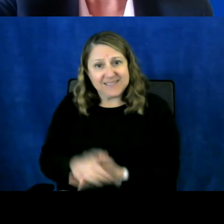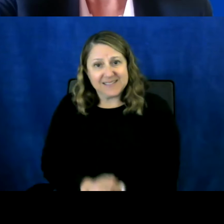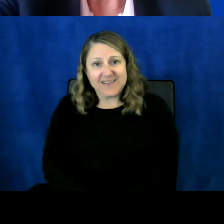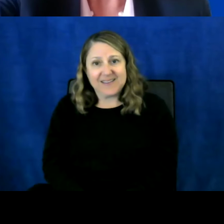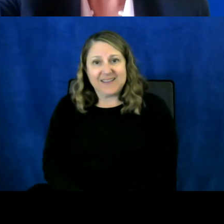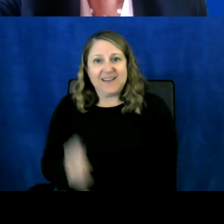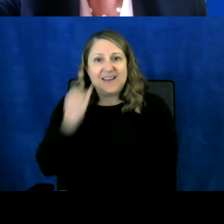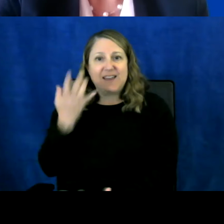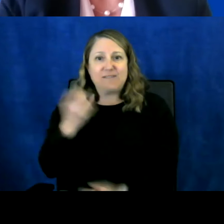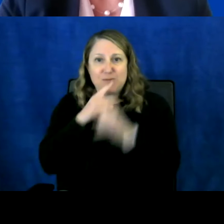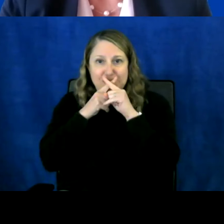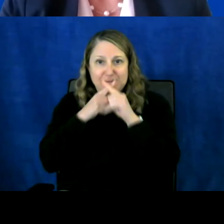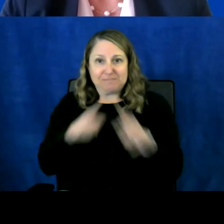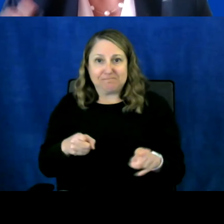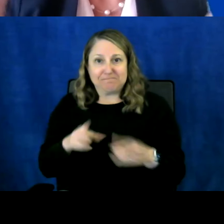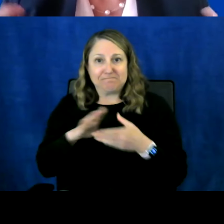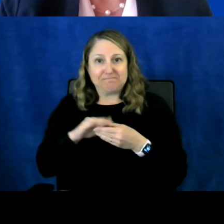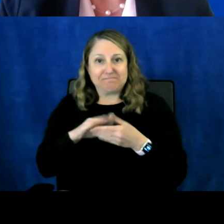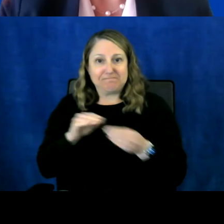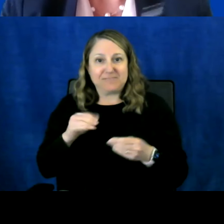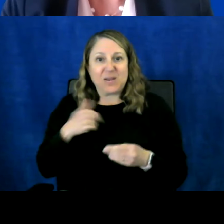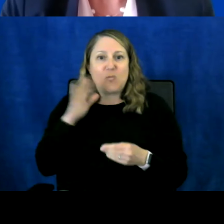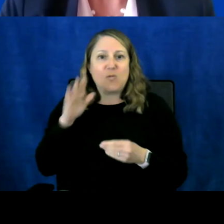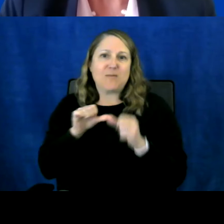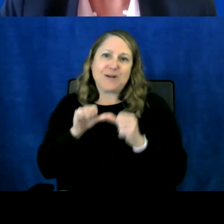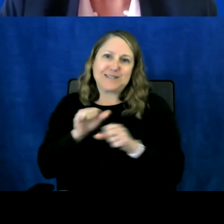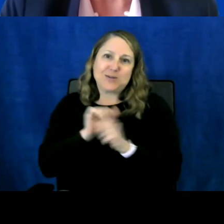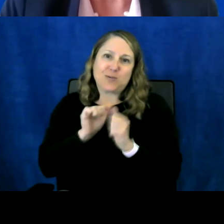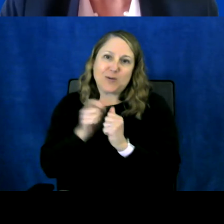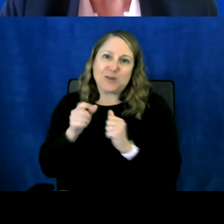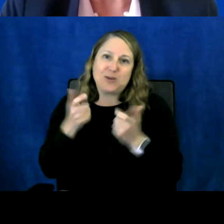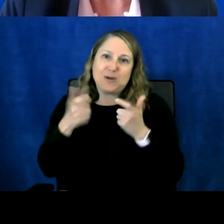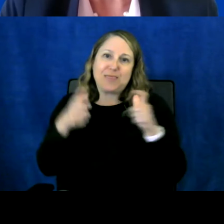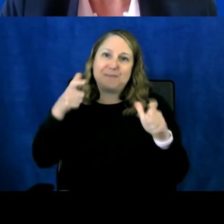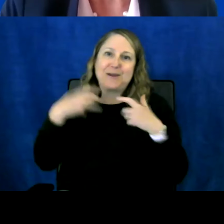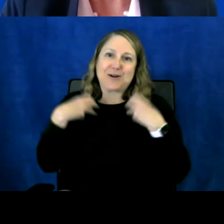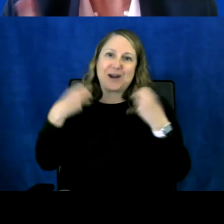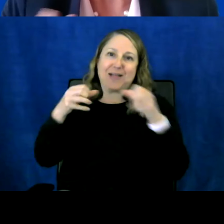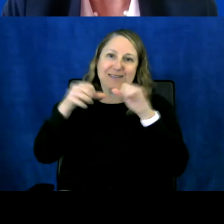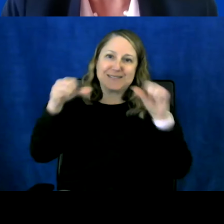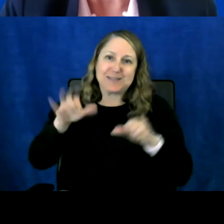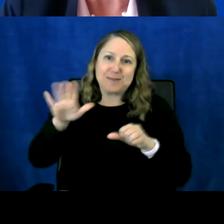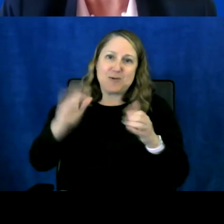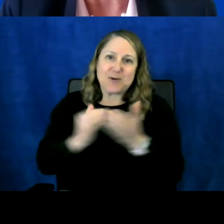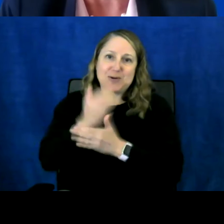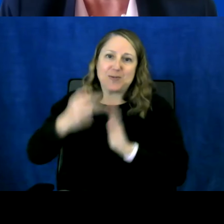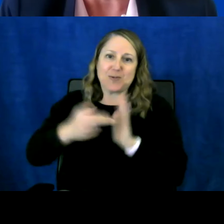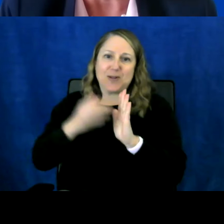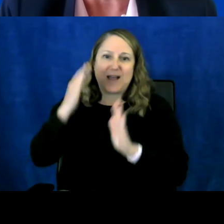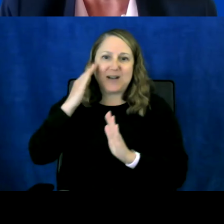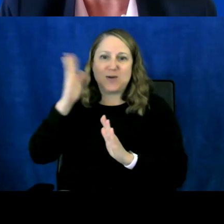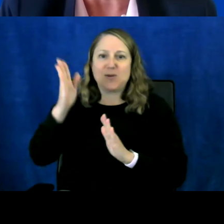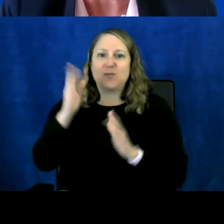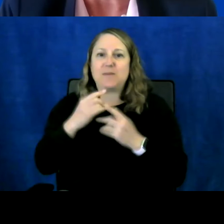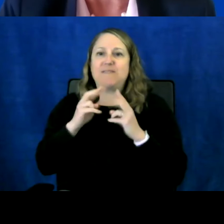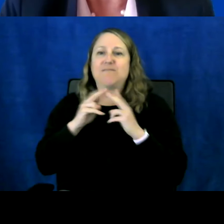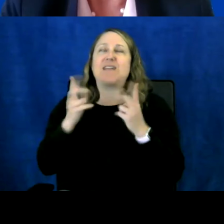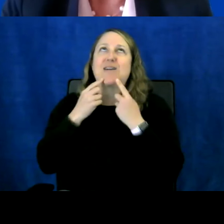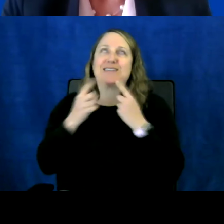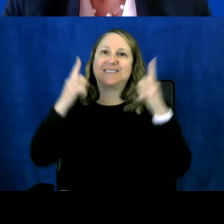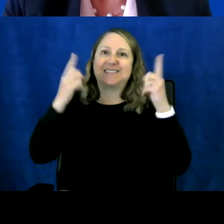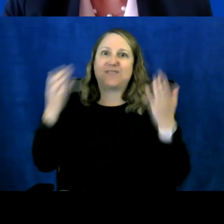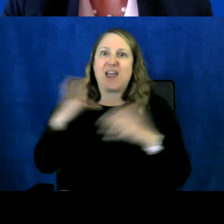your mic, we'll continue to work with you in the bigger health system in your new role. And I know you'll be so successful there, and we'll